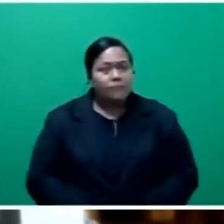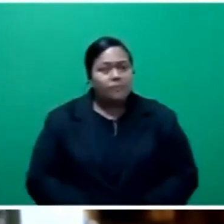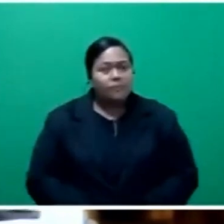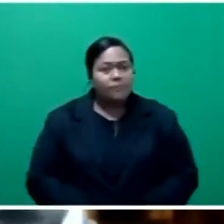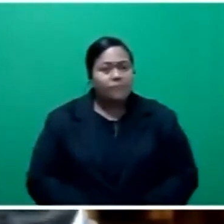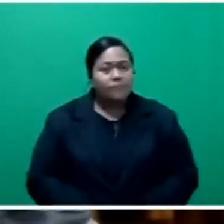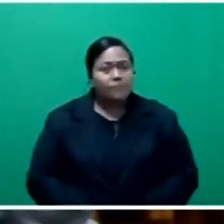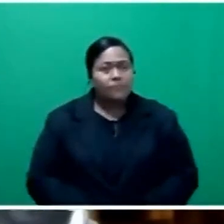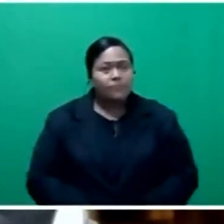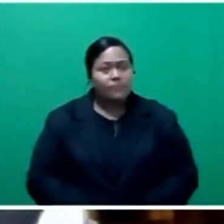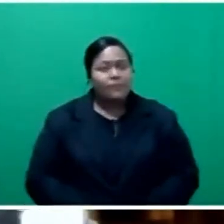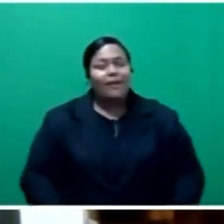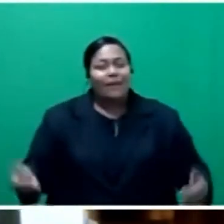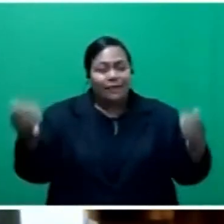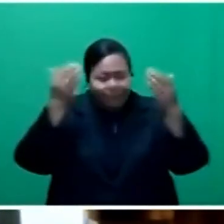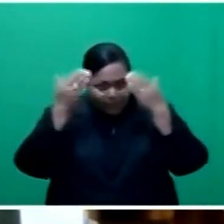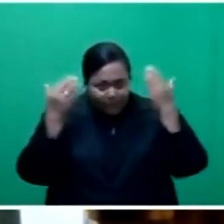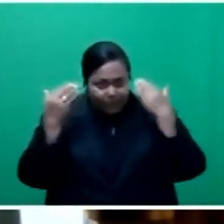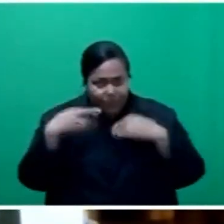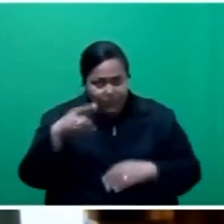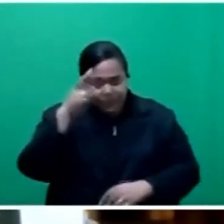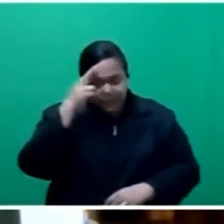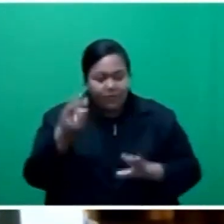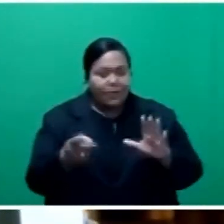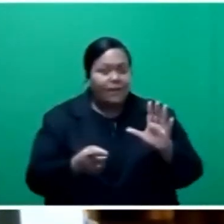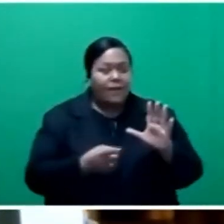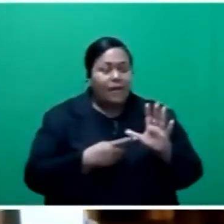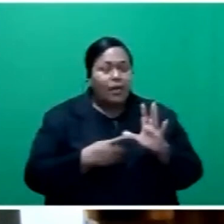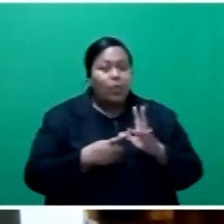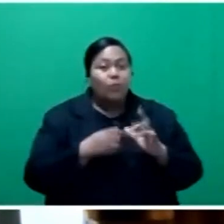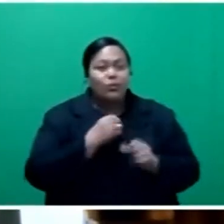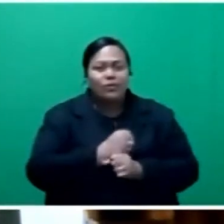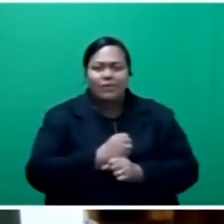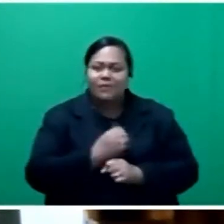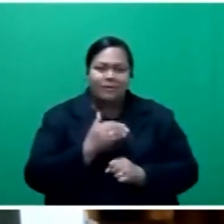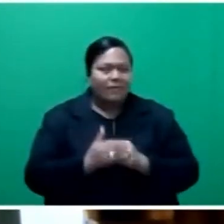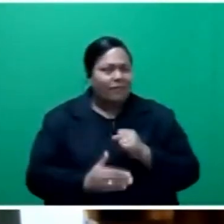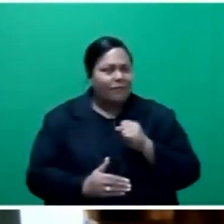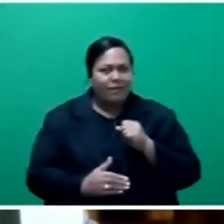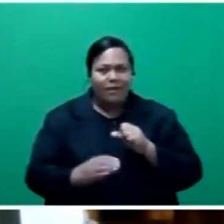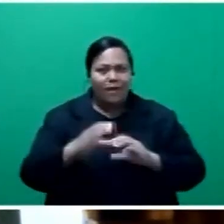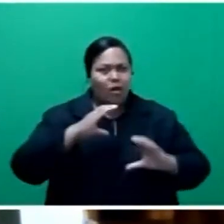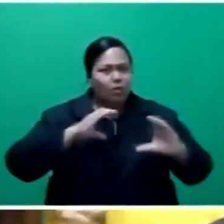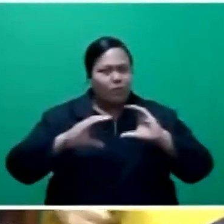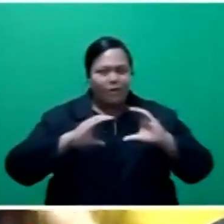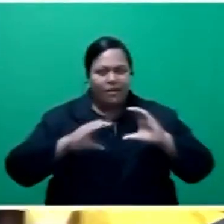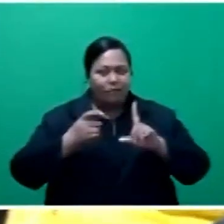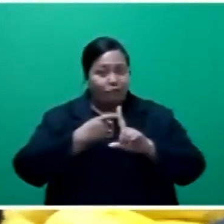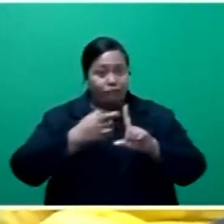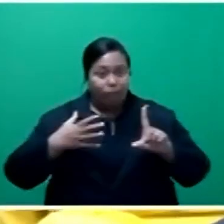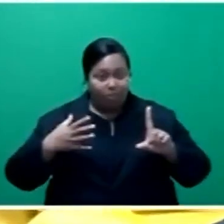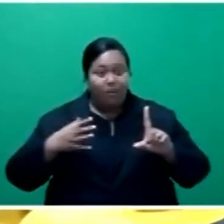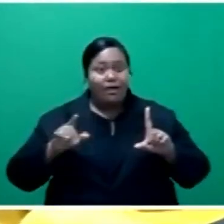the OAG, Mr. Speaker, sir, has never communicated, in the 5 years this former Auditor General was there,